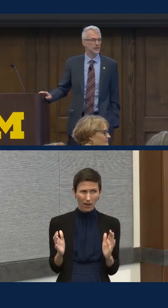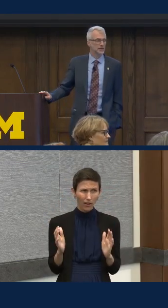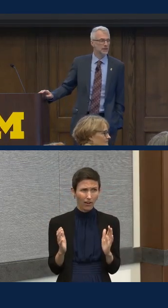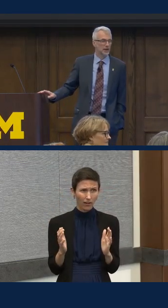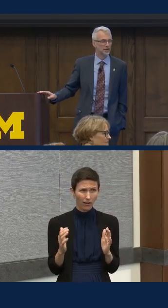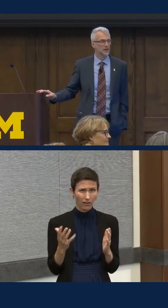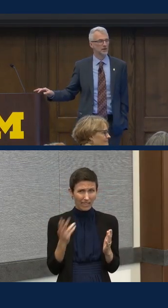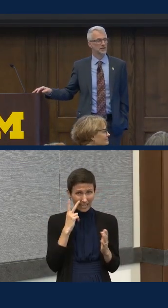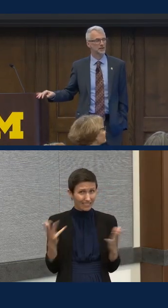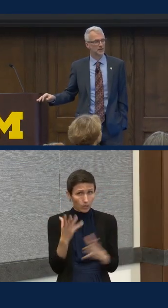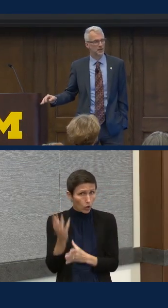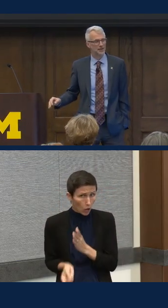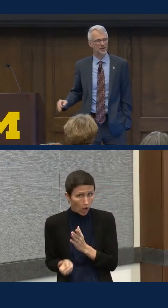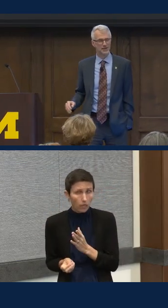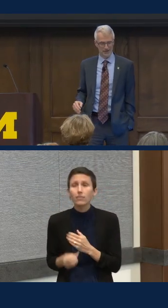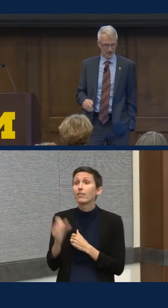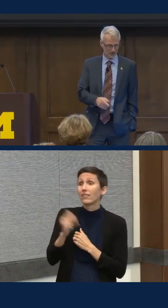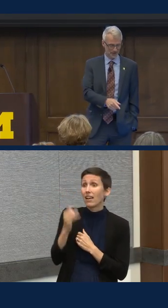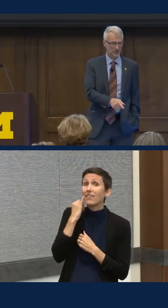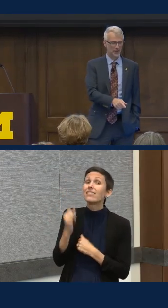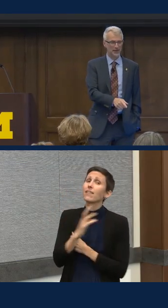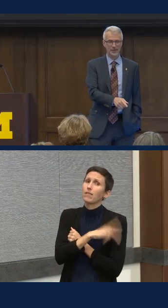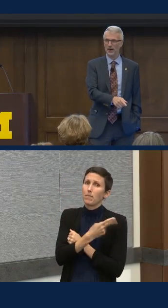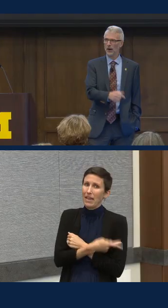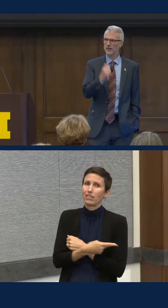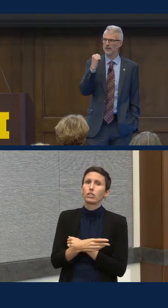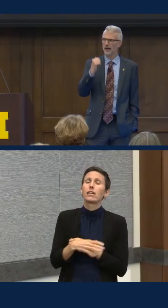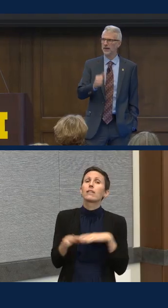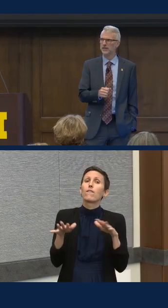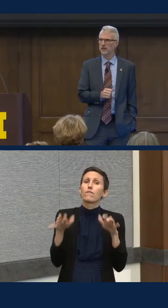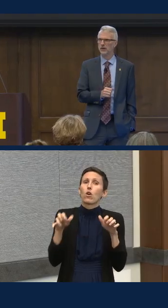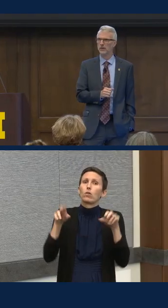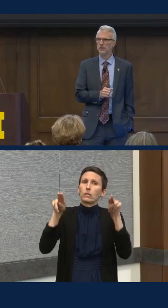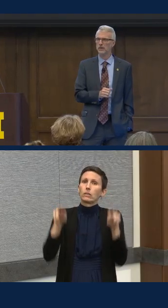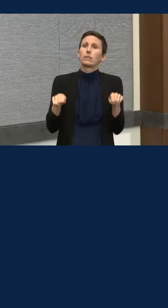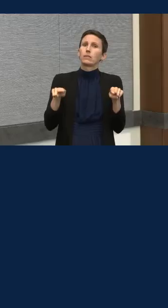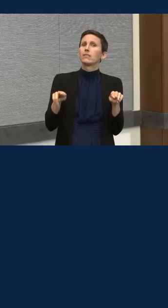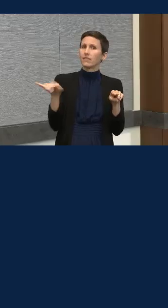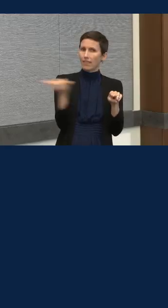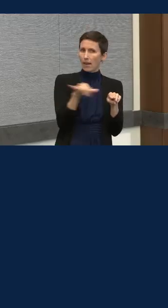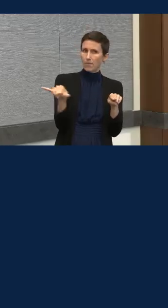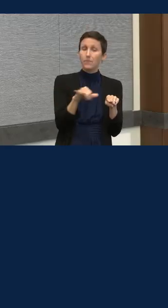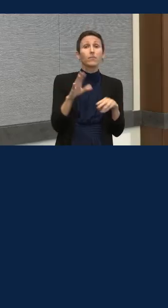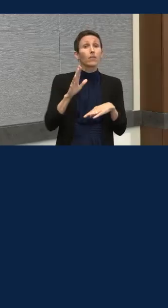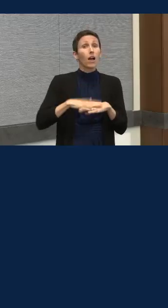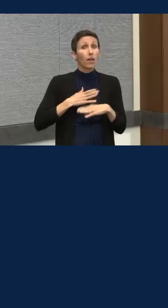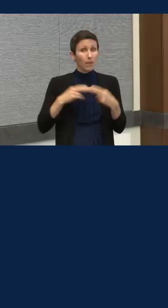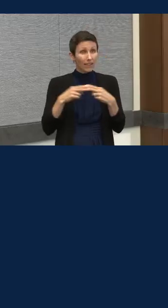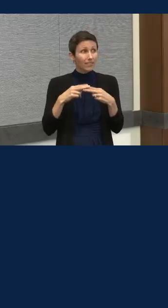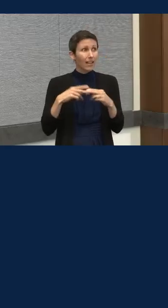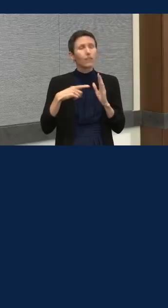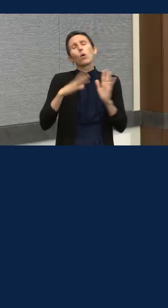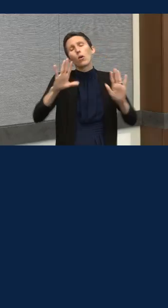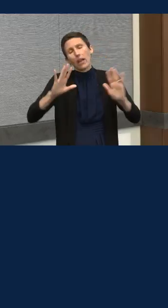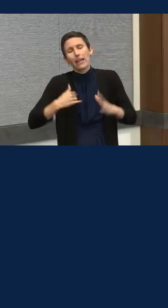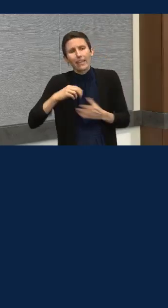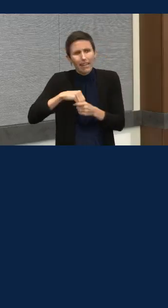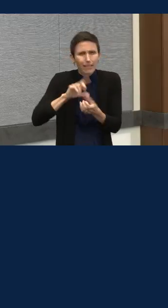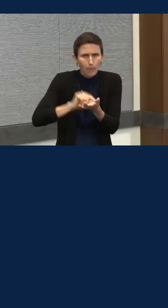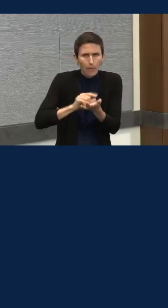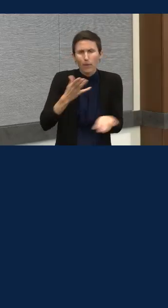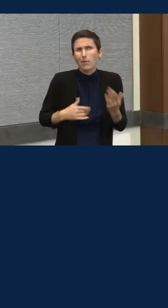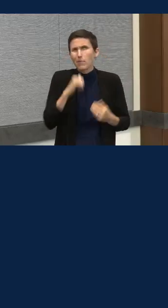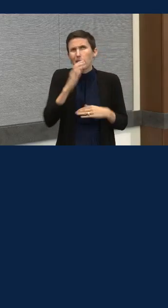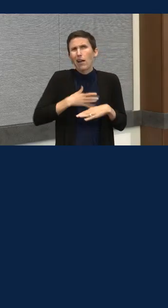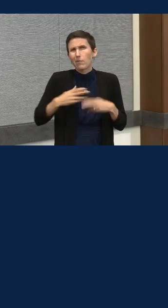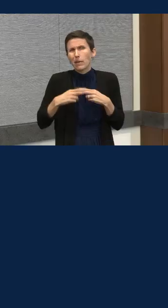you lost? Yes, as long as the patient held still. And so, yes, on the slide I showed, I don't know, in the paper, I don't know if it was on the slide